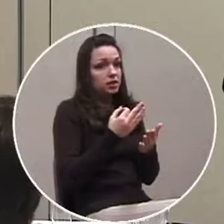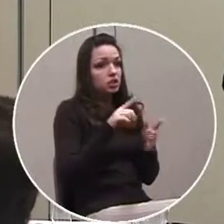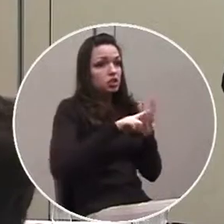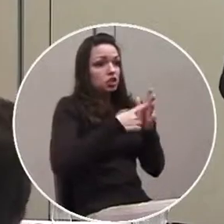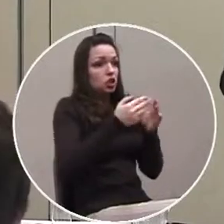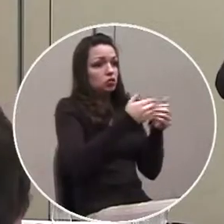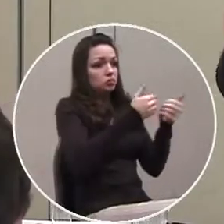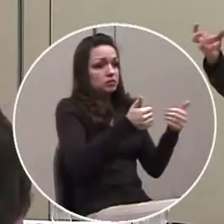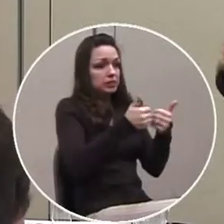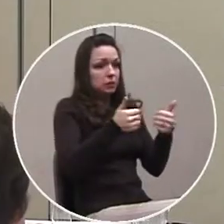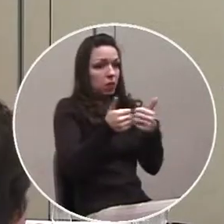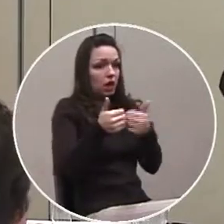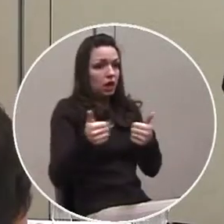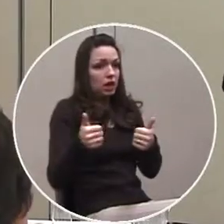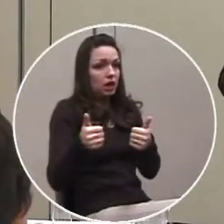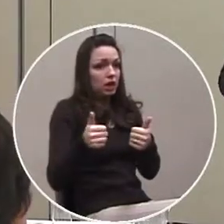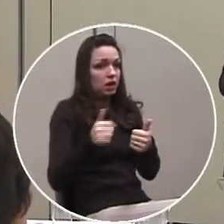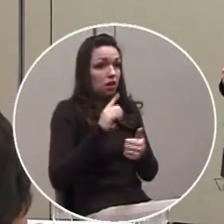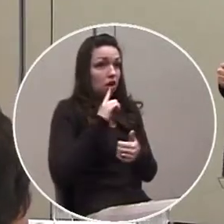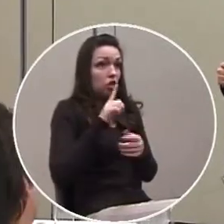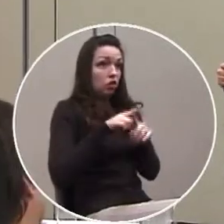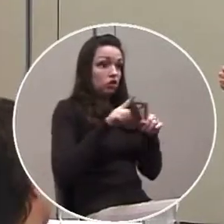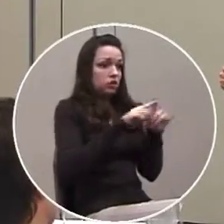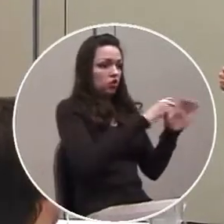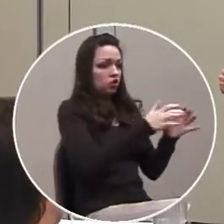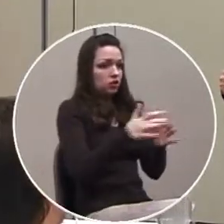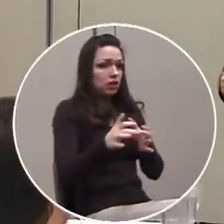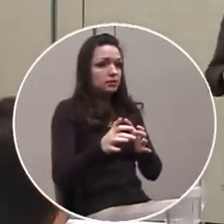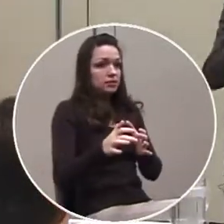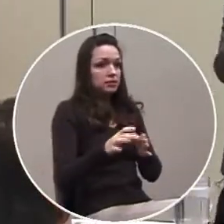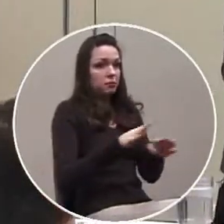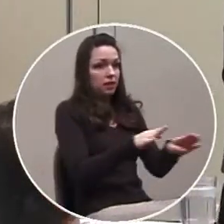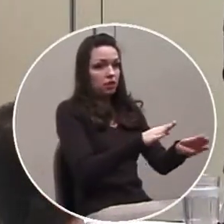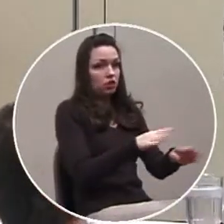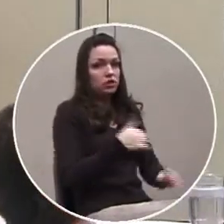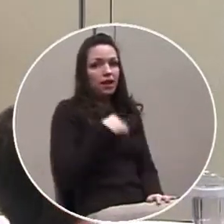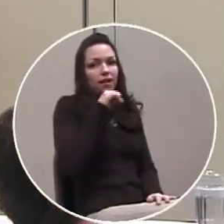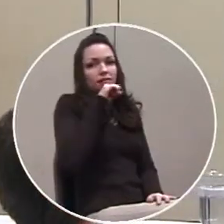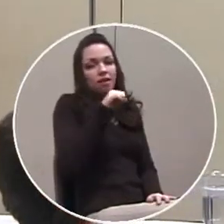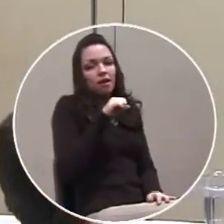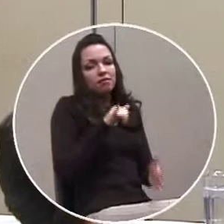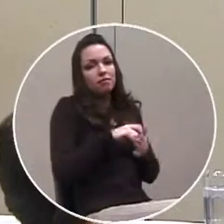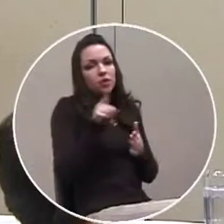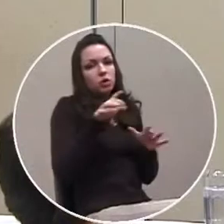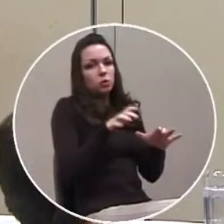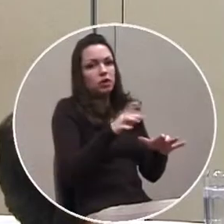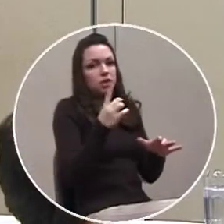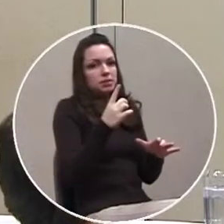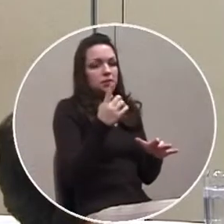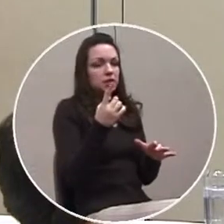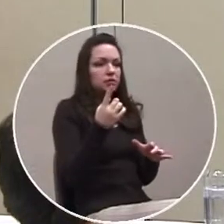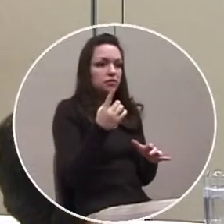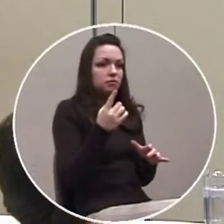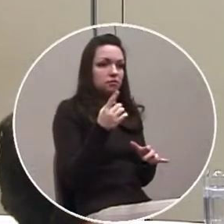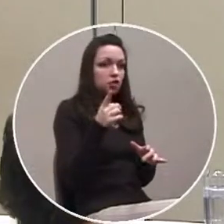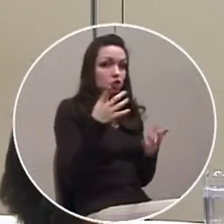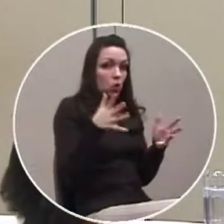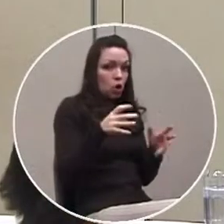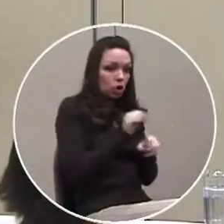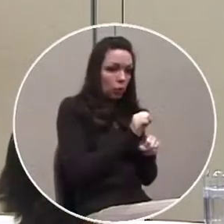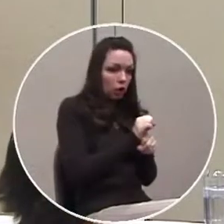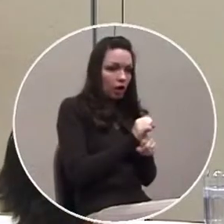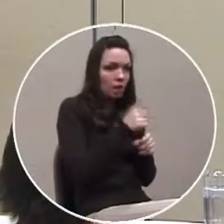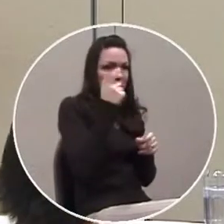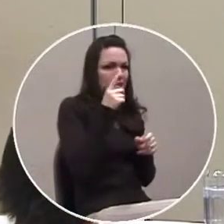out. Are there different classes of behaviors? Okay. And I love the fact you did it on something you're already working on, because I think we have to be